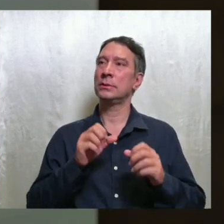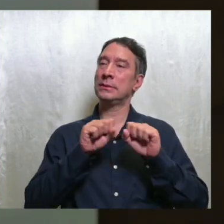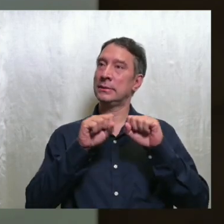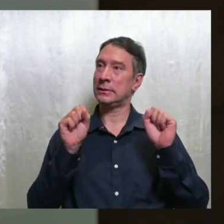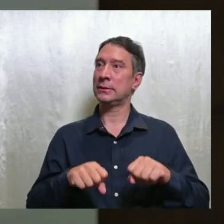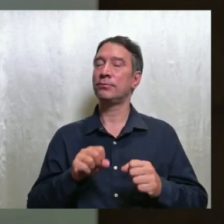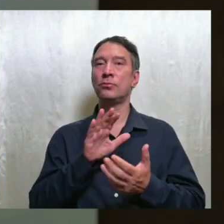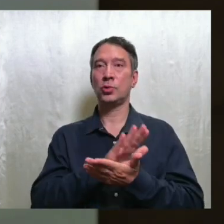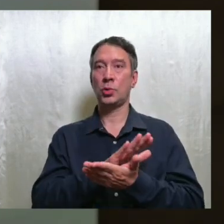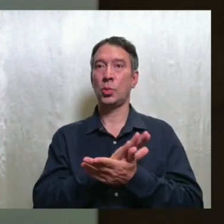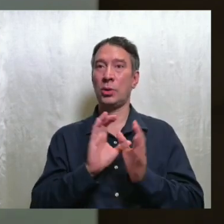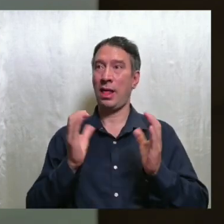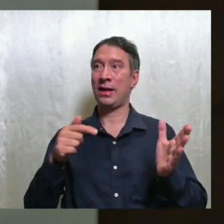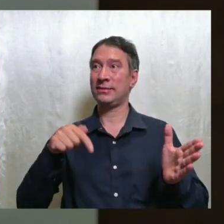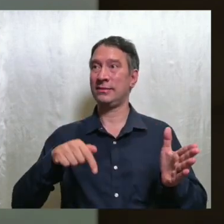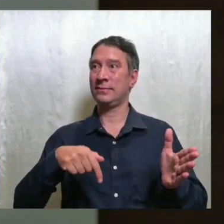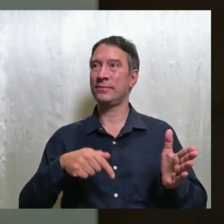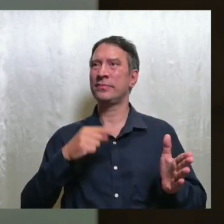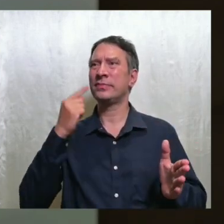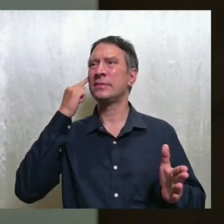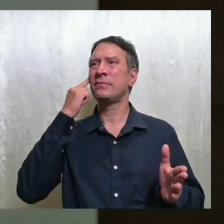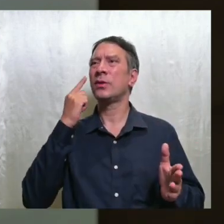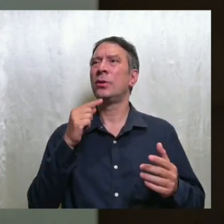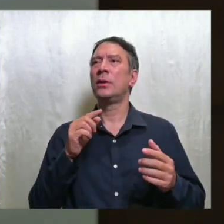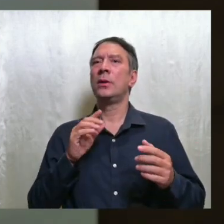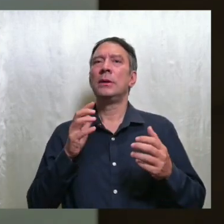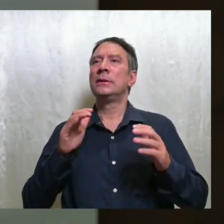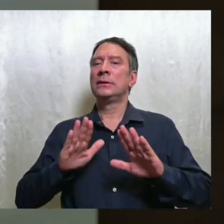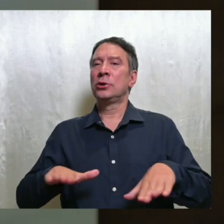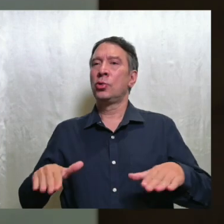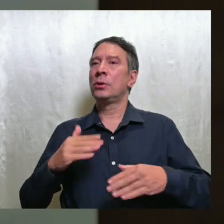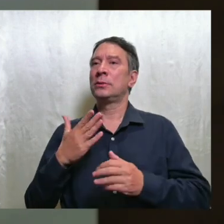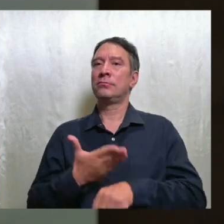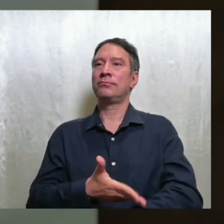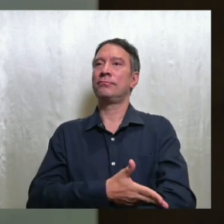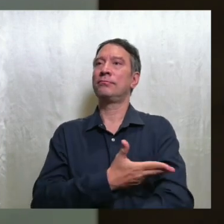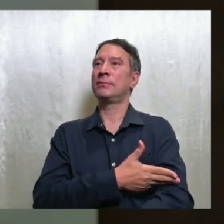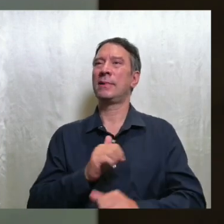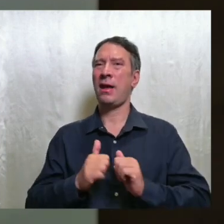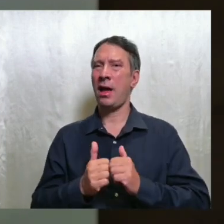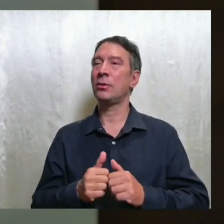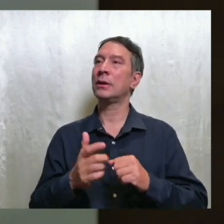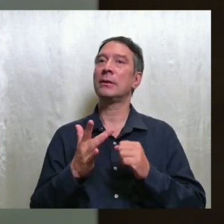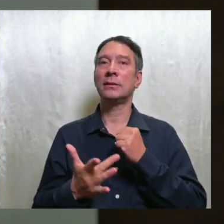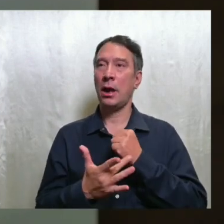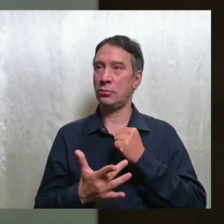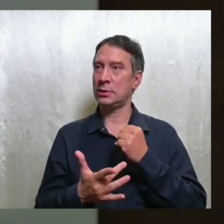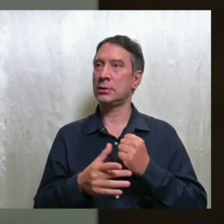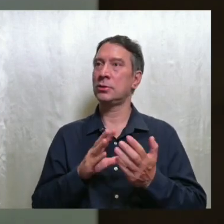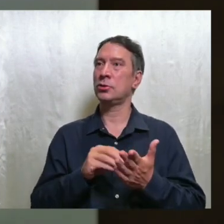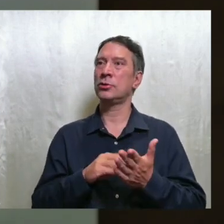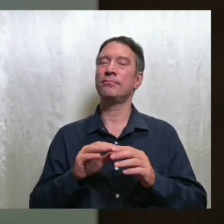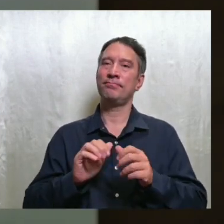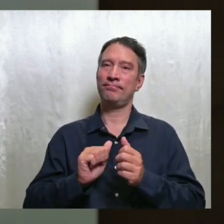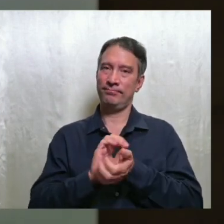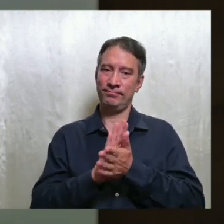about upskilling youth with digital skills and other skills and beyond, which could also include teachers. Without further